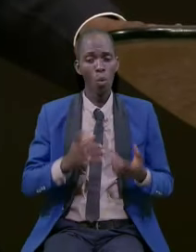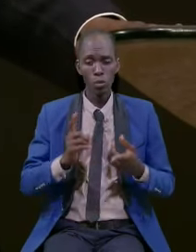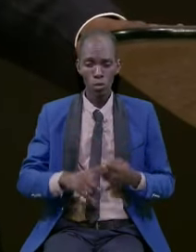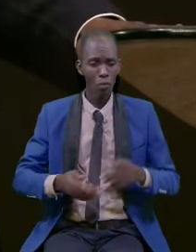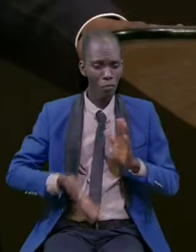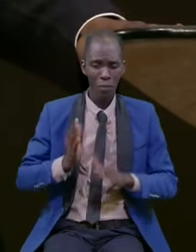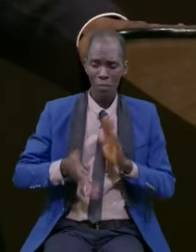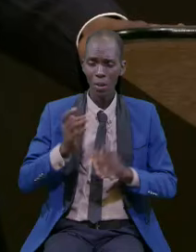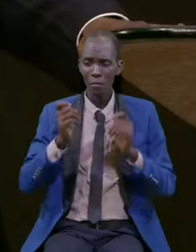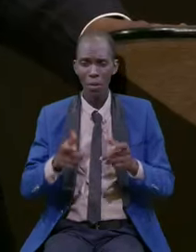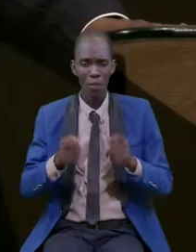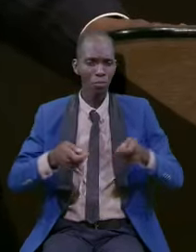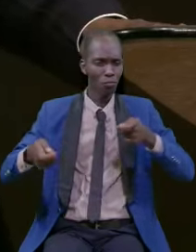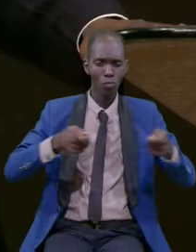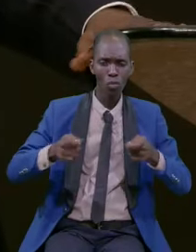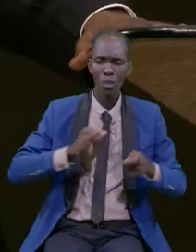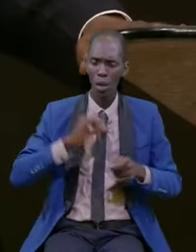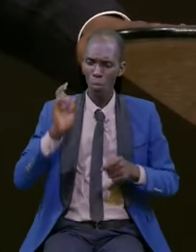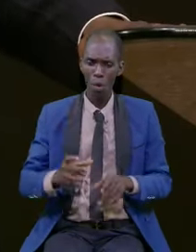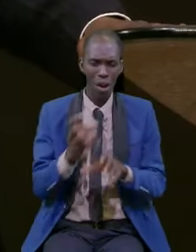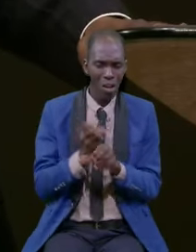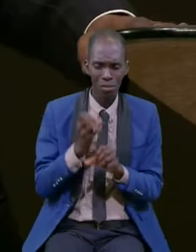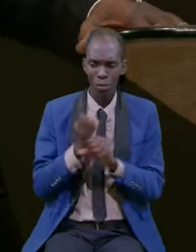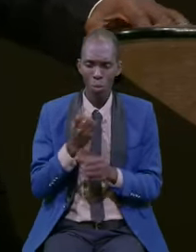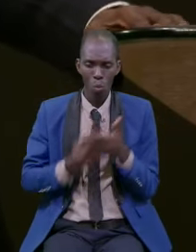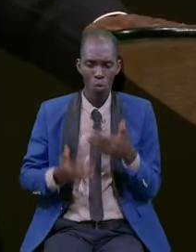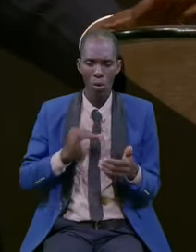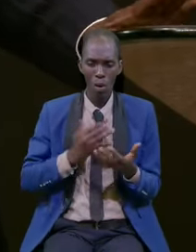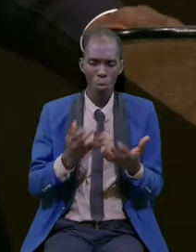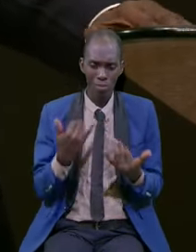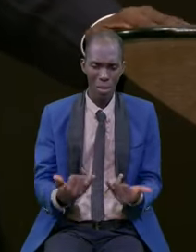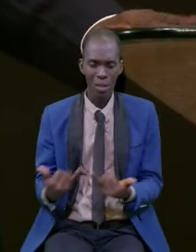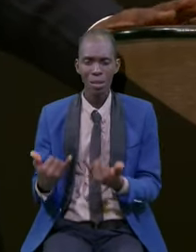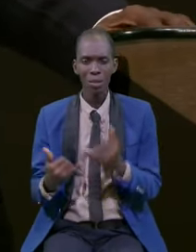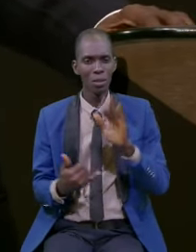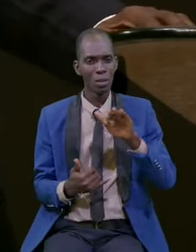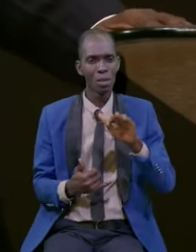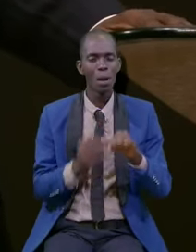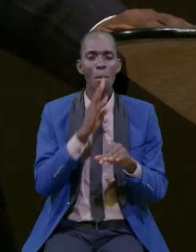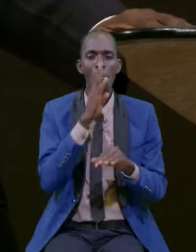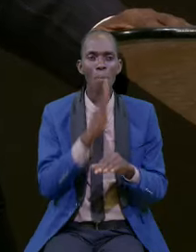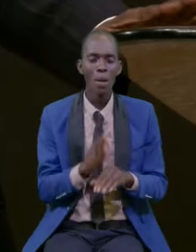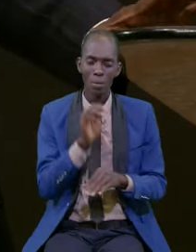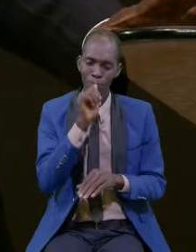part that possession. I must have it now. Be still, patient